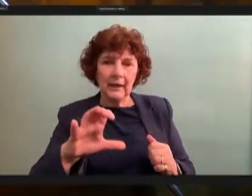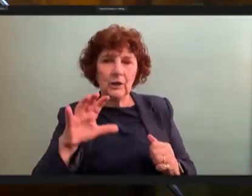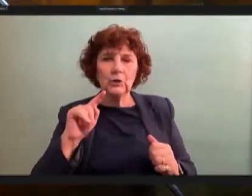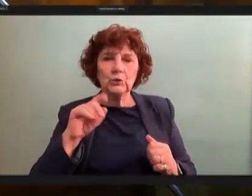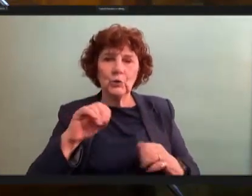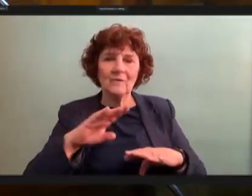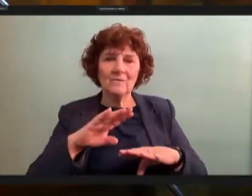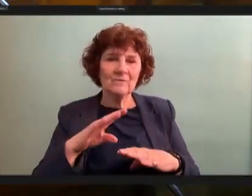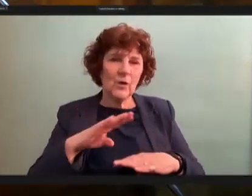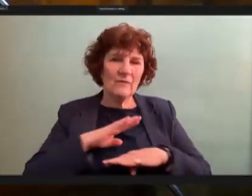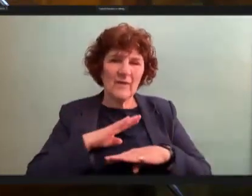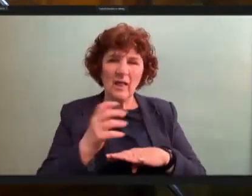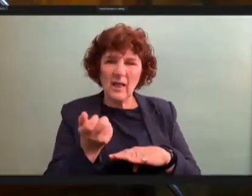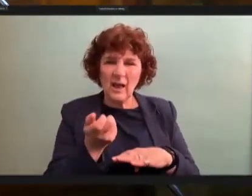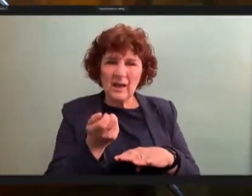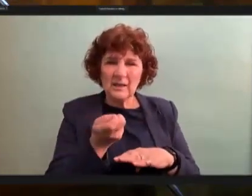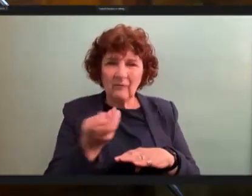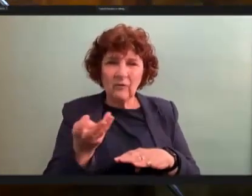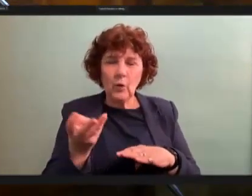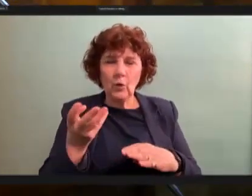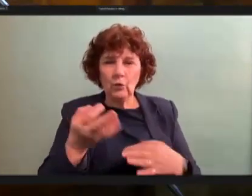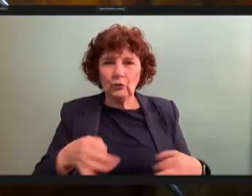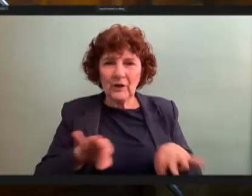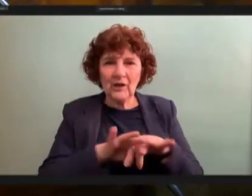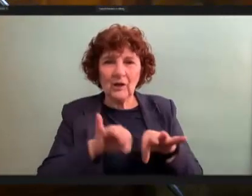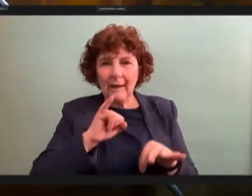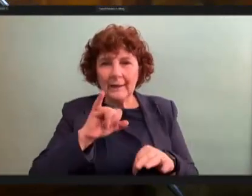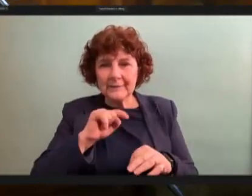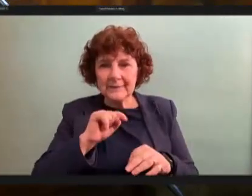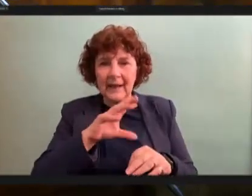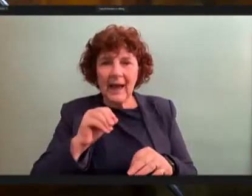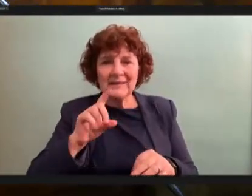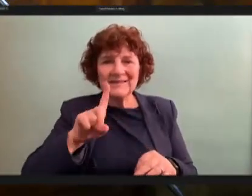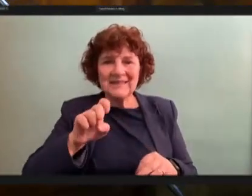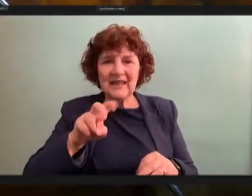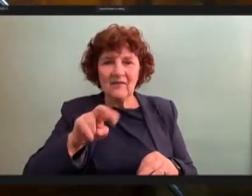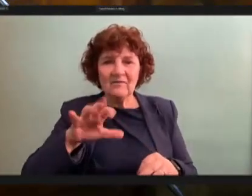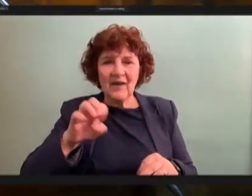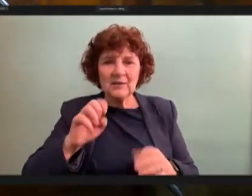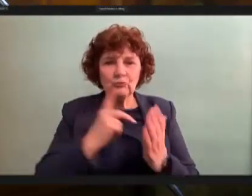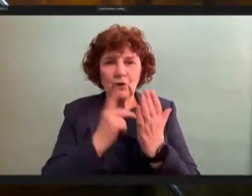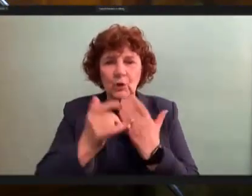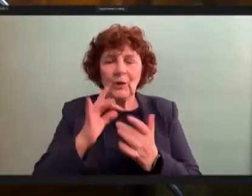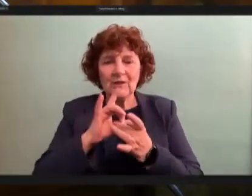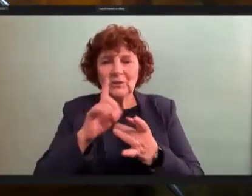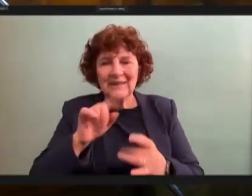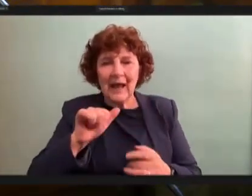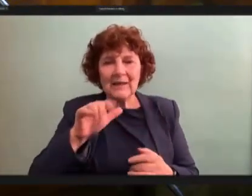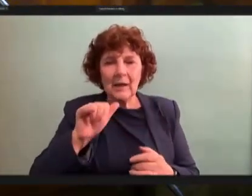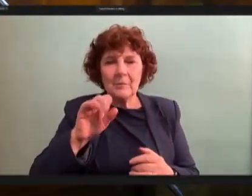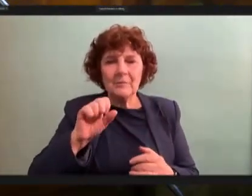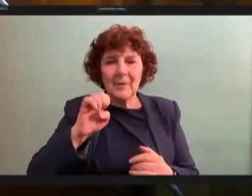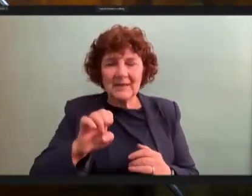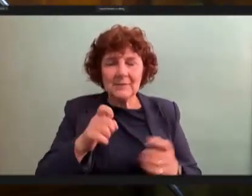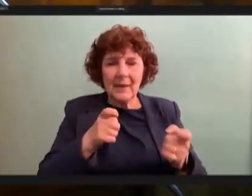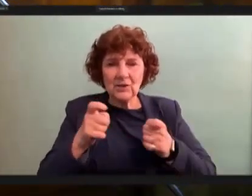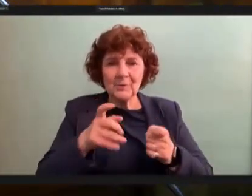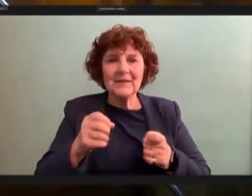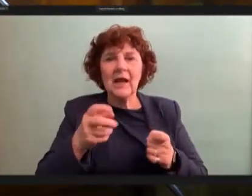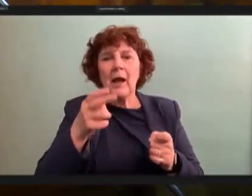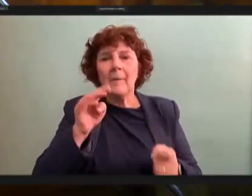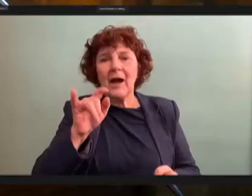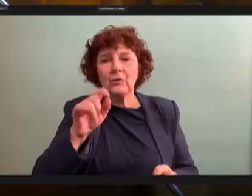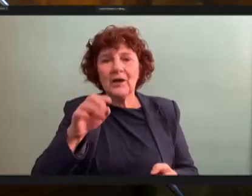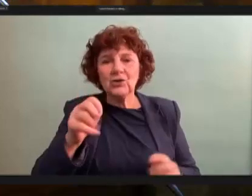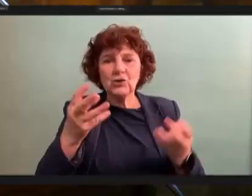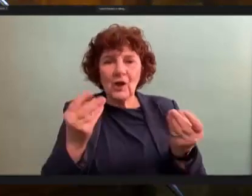critical IT and device-related projects related to database management and migration and software development, to replace key systems